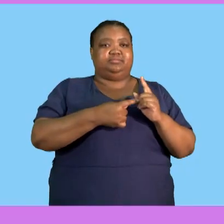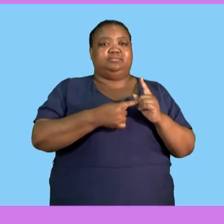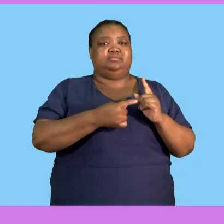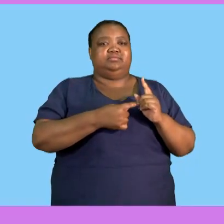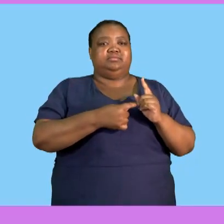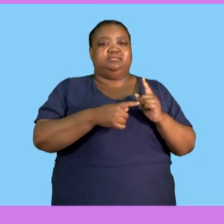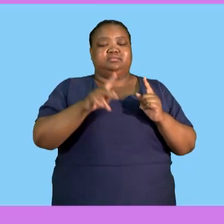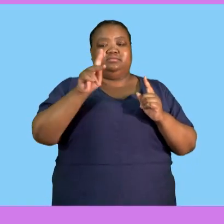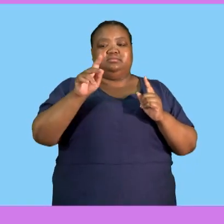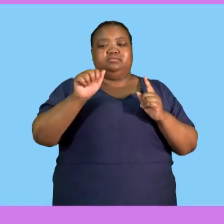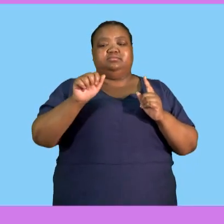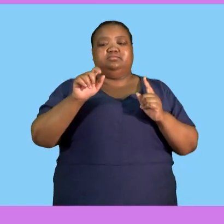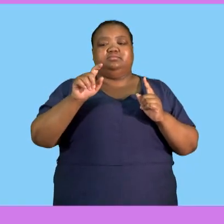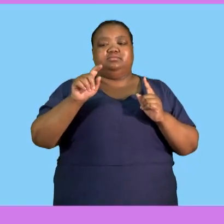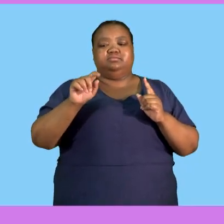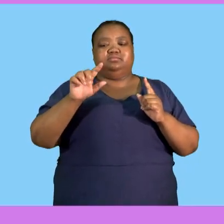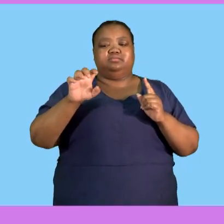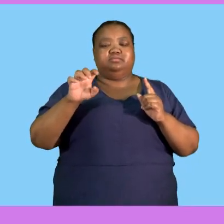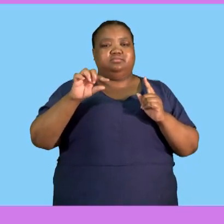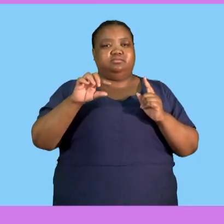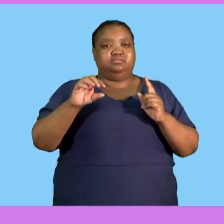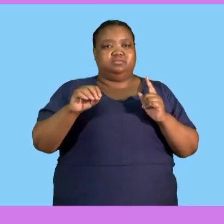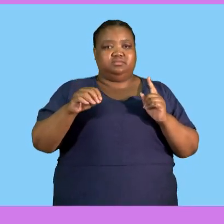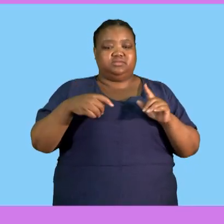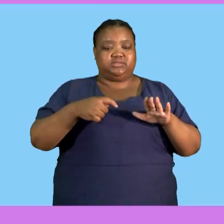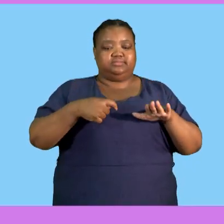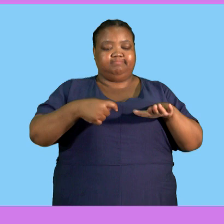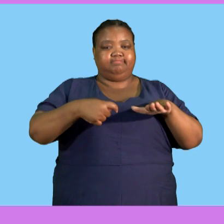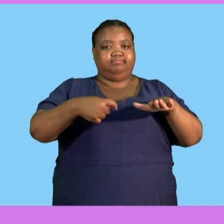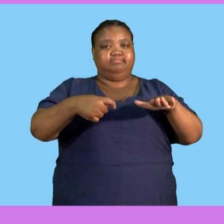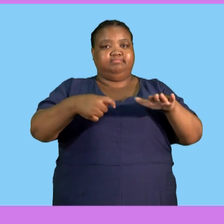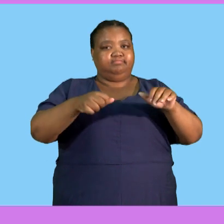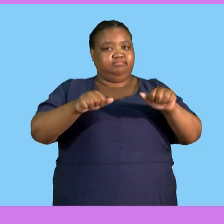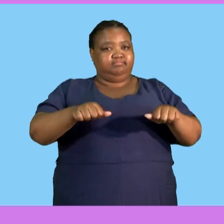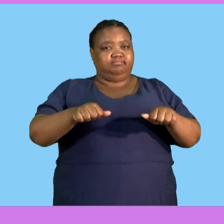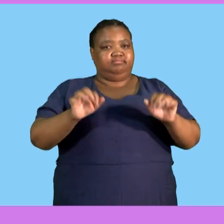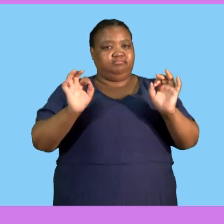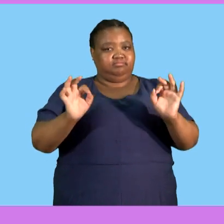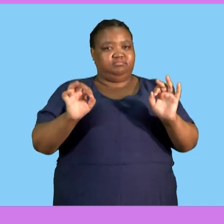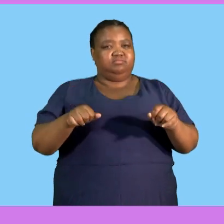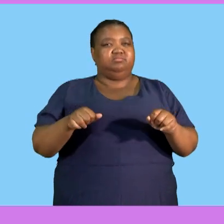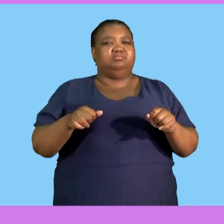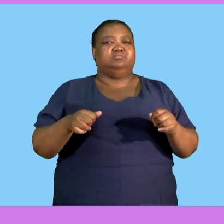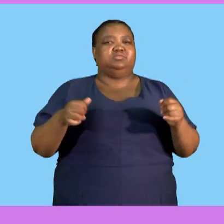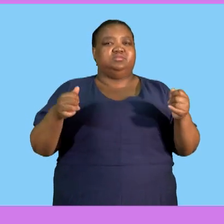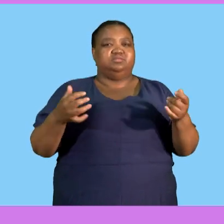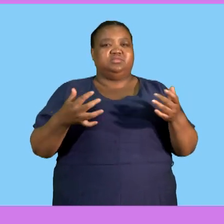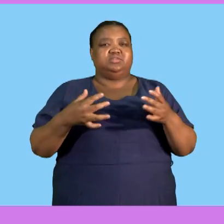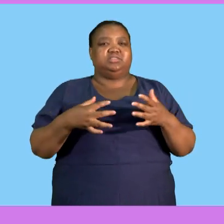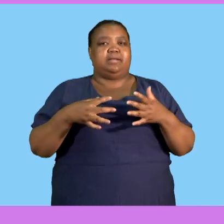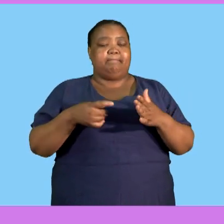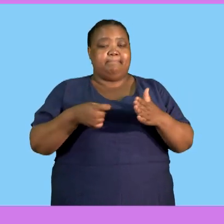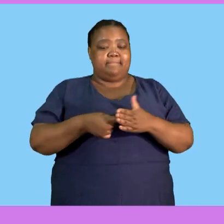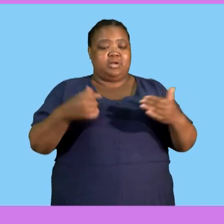In question number 1, I've indicated here that Catleo is a tailor, right? He buys rectangular boxes with